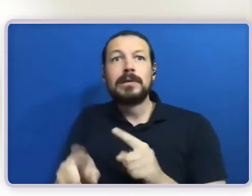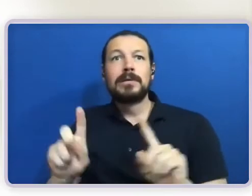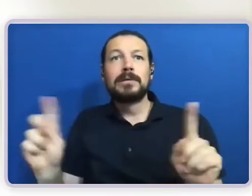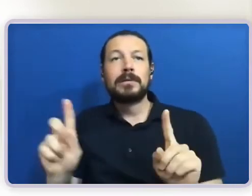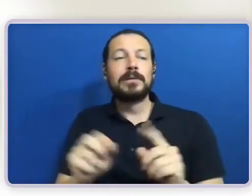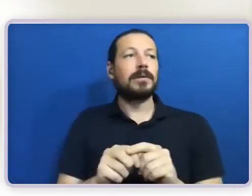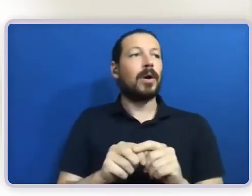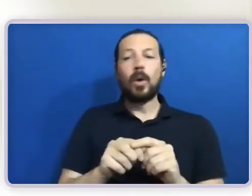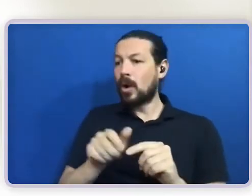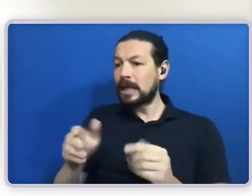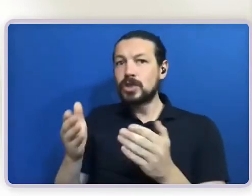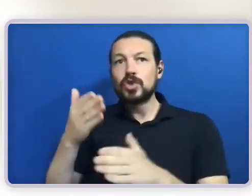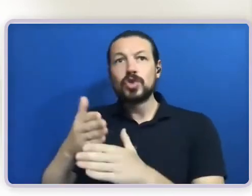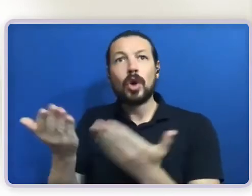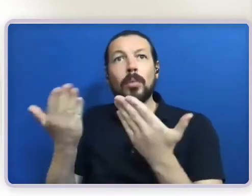employment prospects,